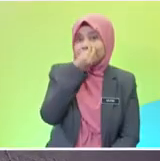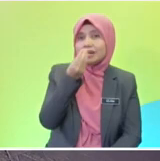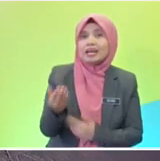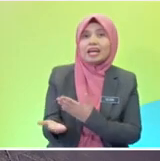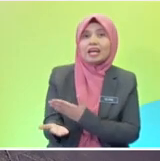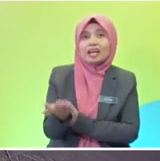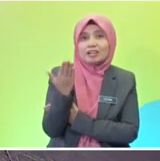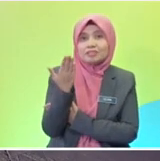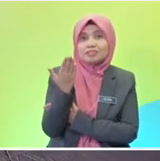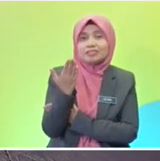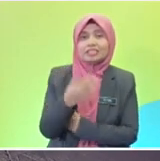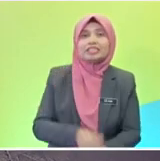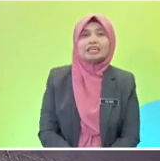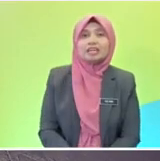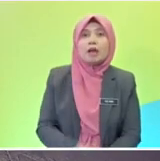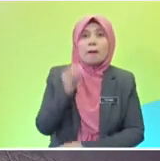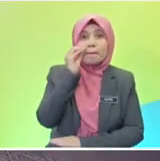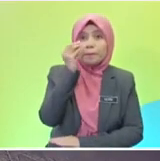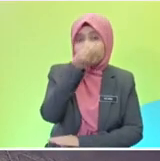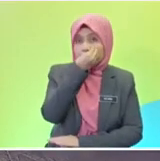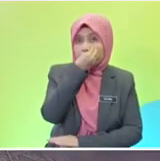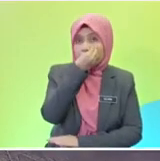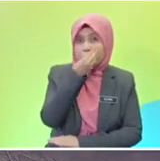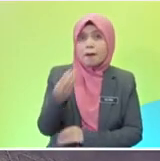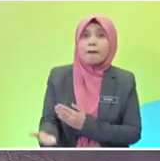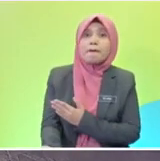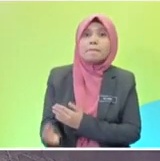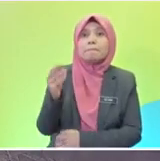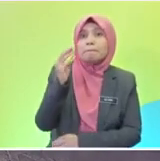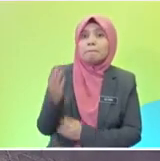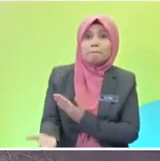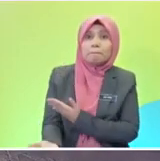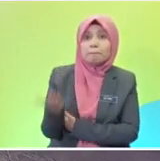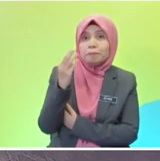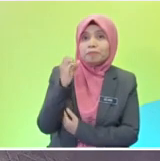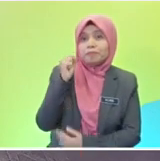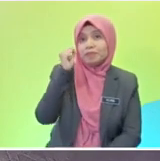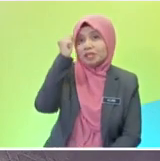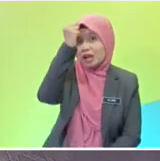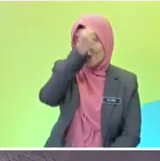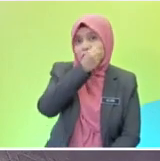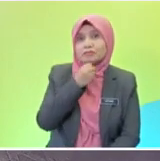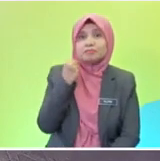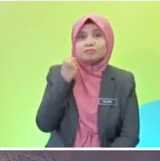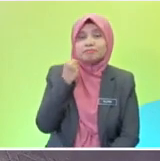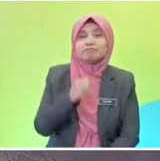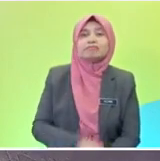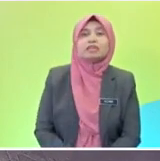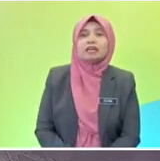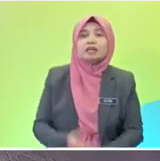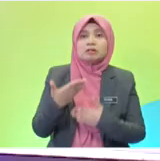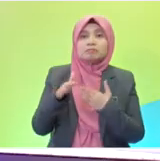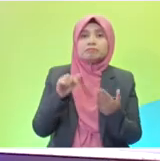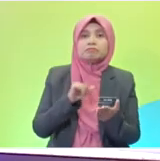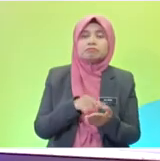You're right. Morning glory. Starts with the letter M. Yeah. Mm-hmm. Next, I'm thinking